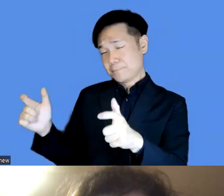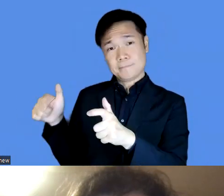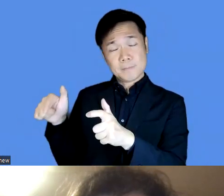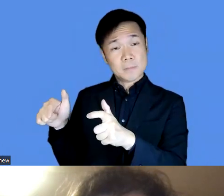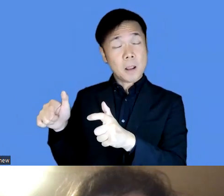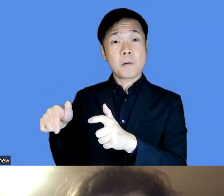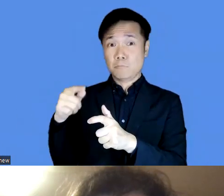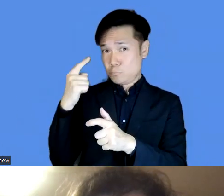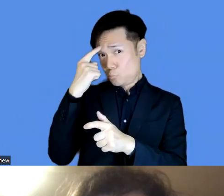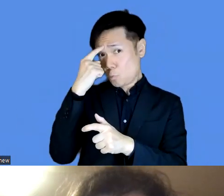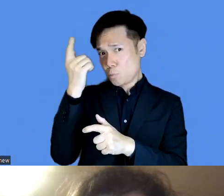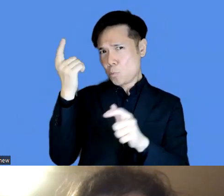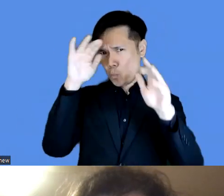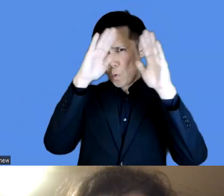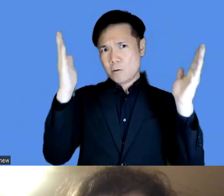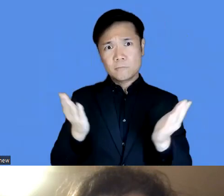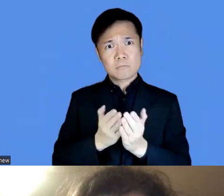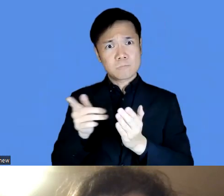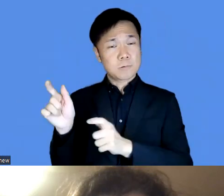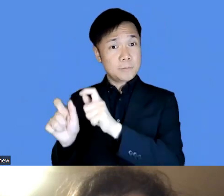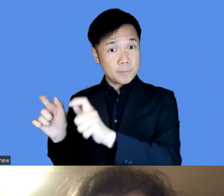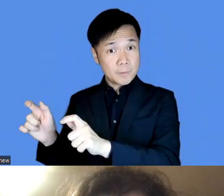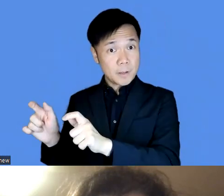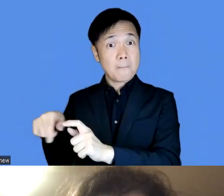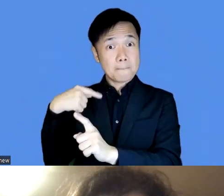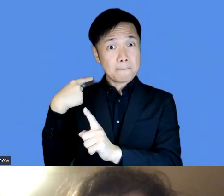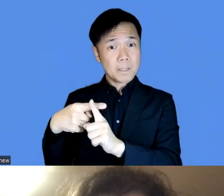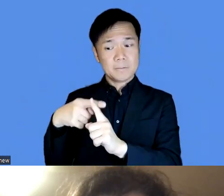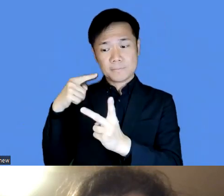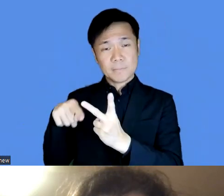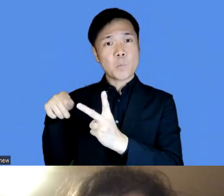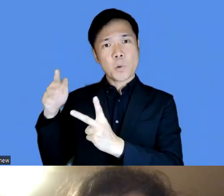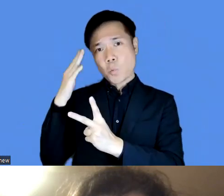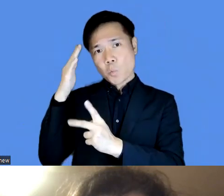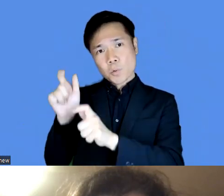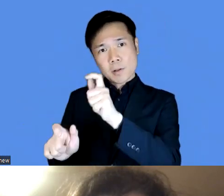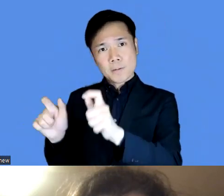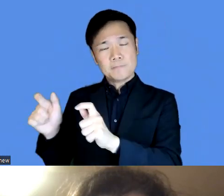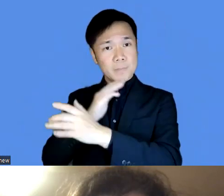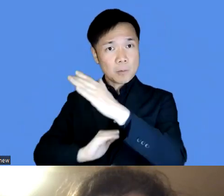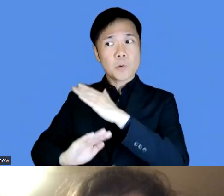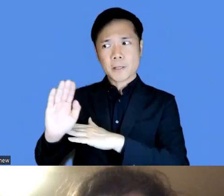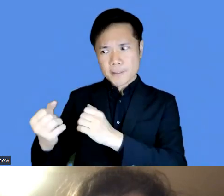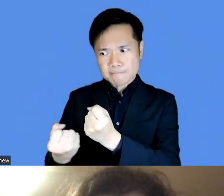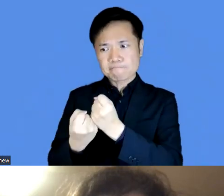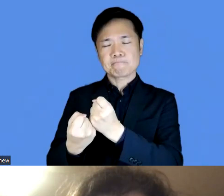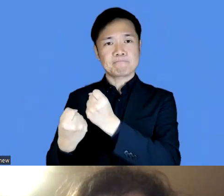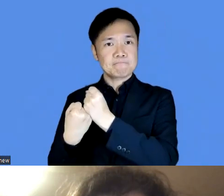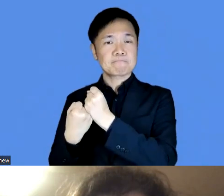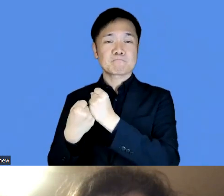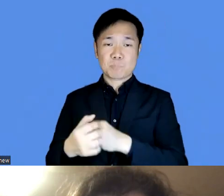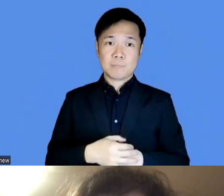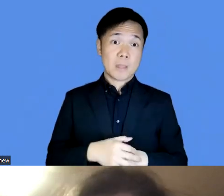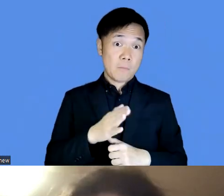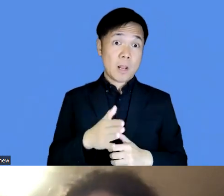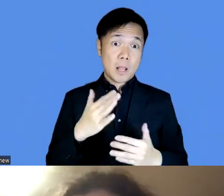good way of the contributions that person with disabilities we are ready to make in any aspect of